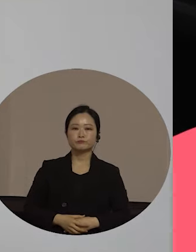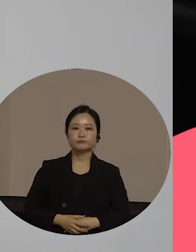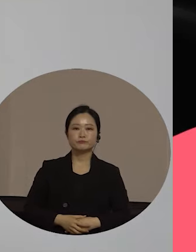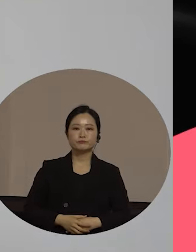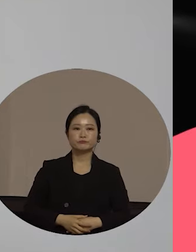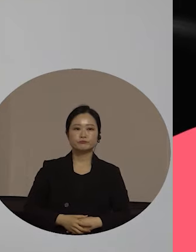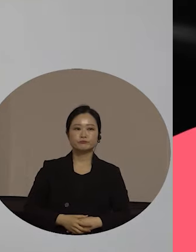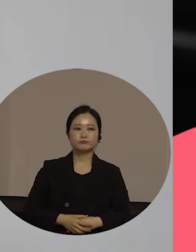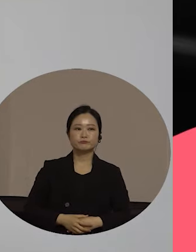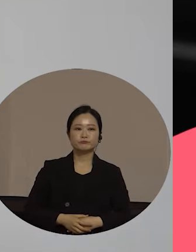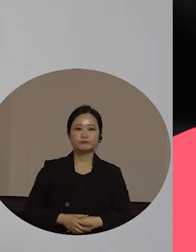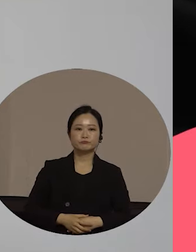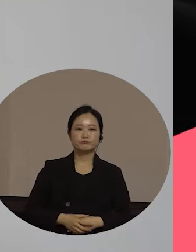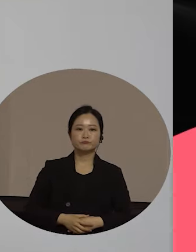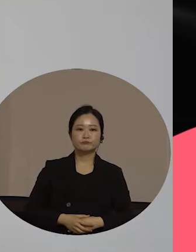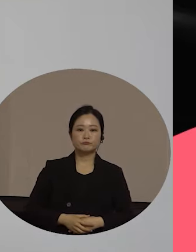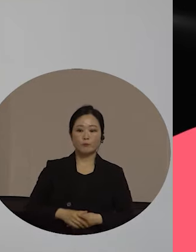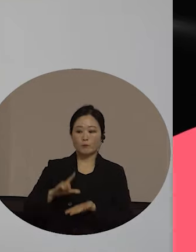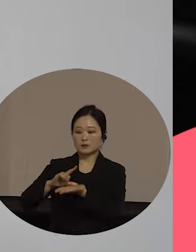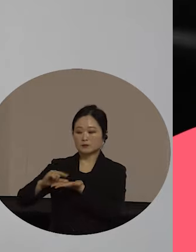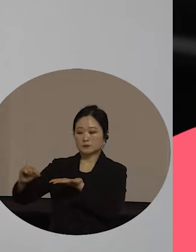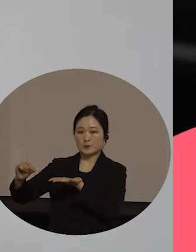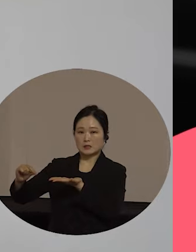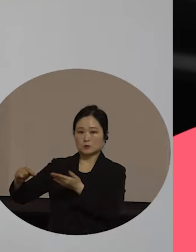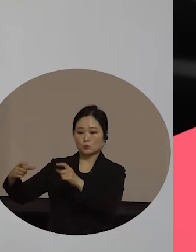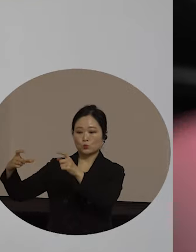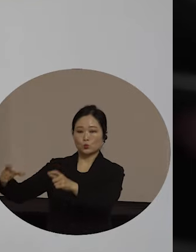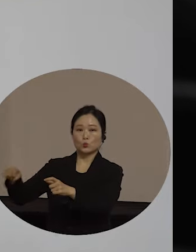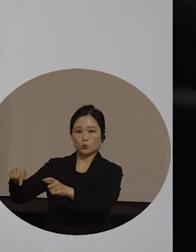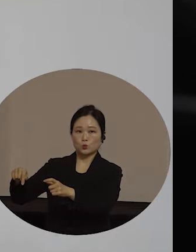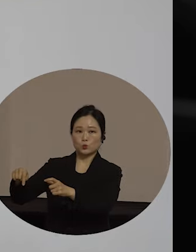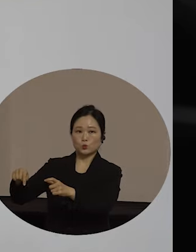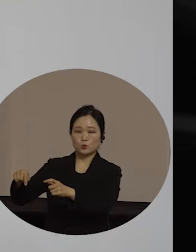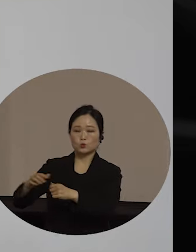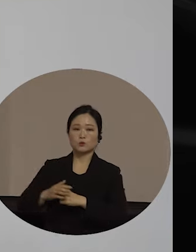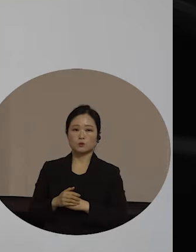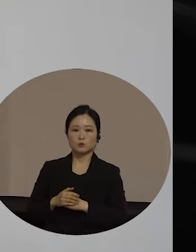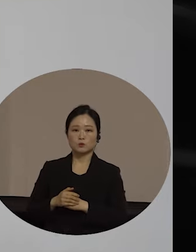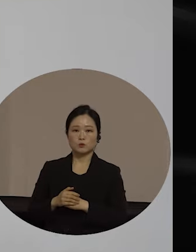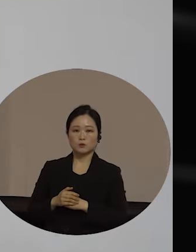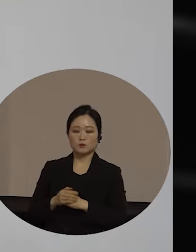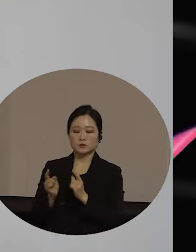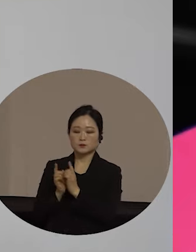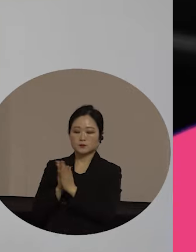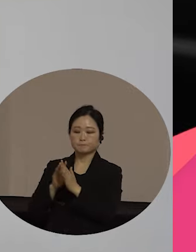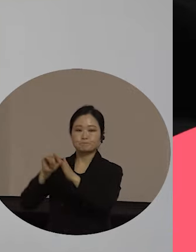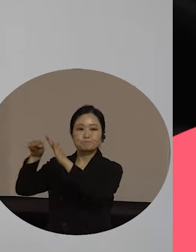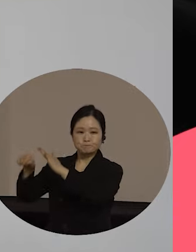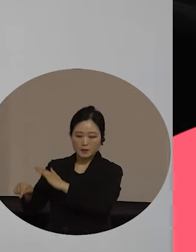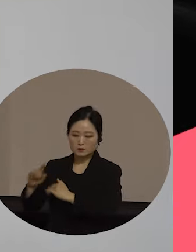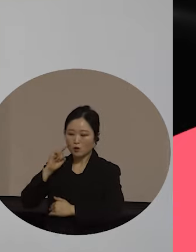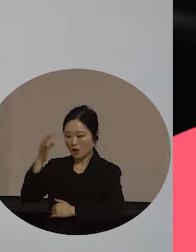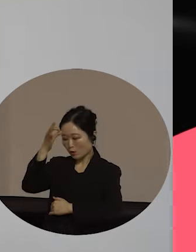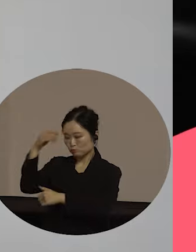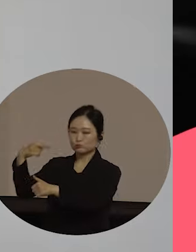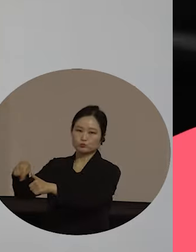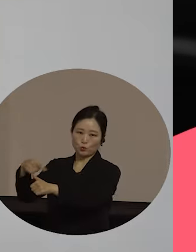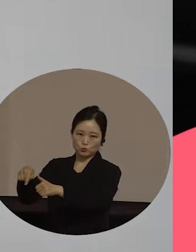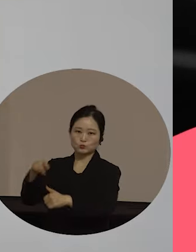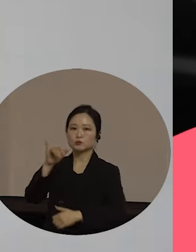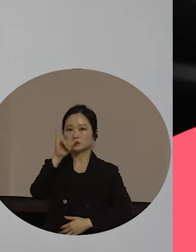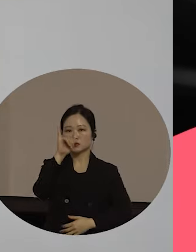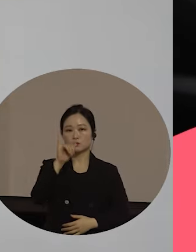communities, such as the Bronx in New York City, is the Dream Yard Project. This